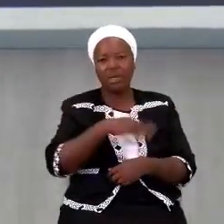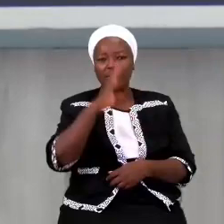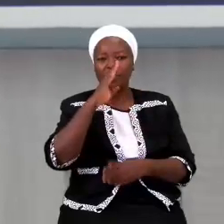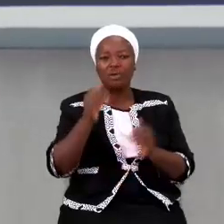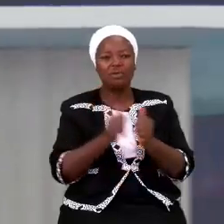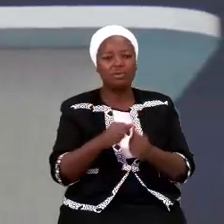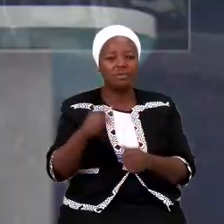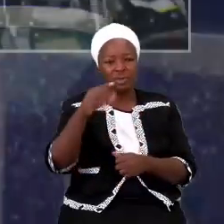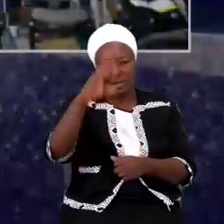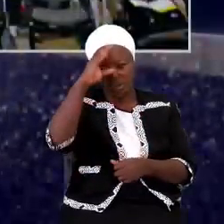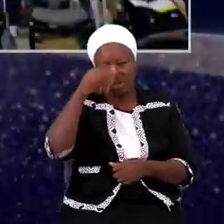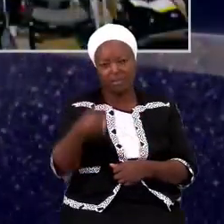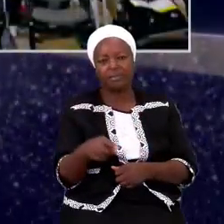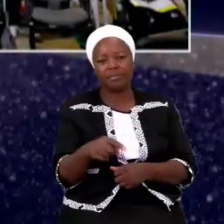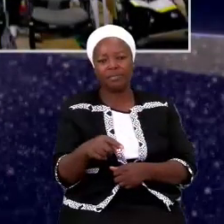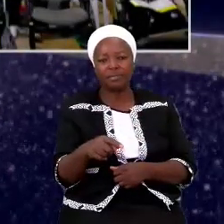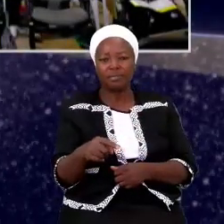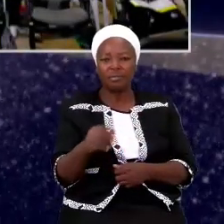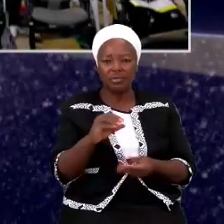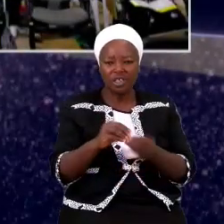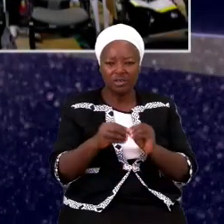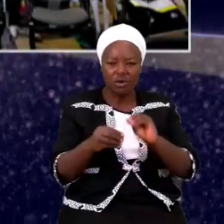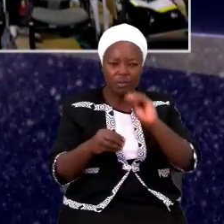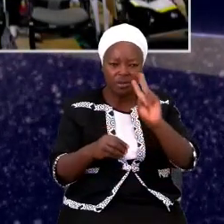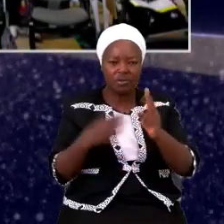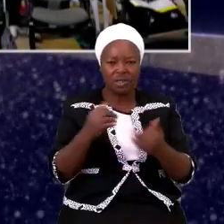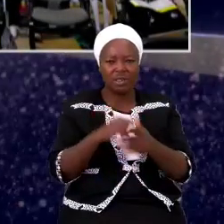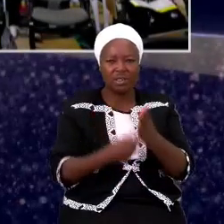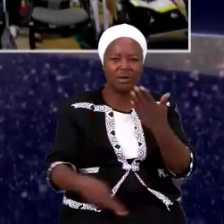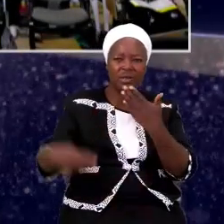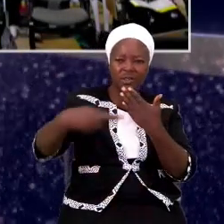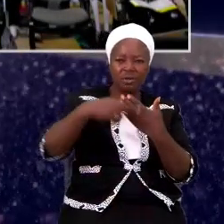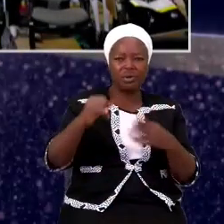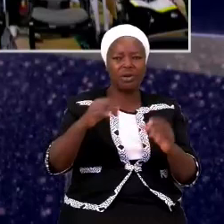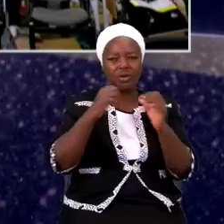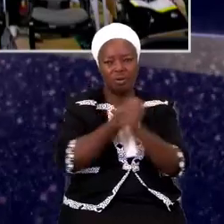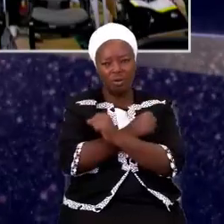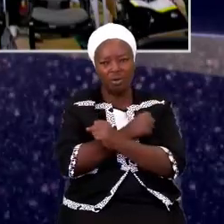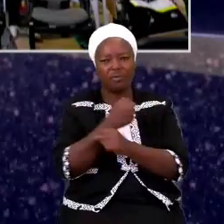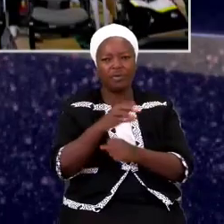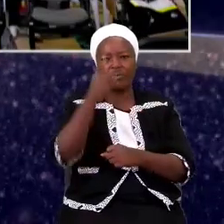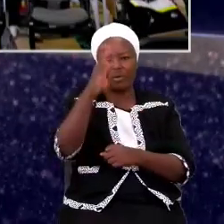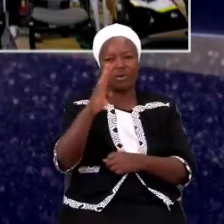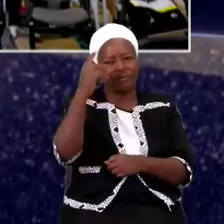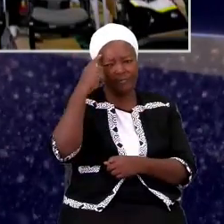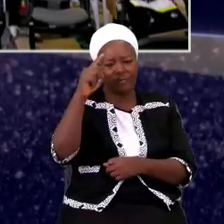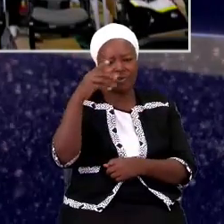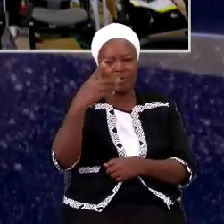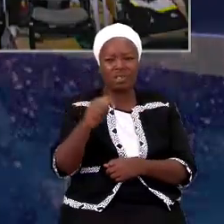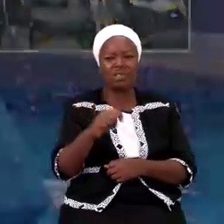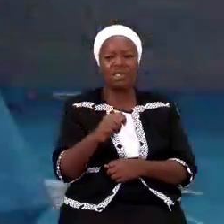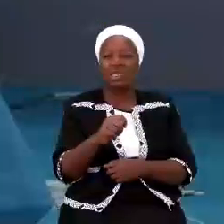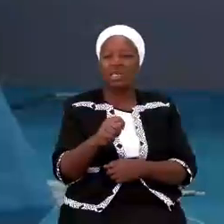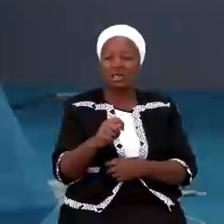the prodigal. The prodigal. Who is the prodigal? It's the one that was at home, but then